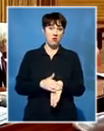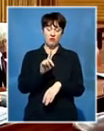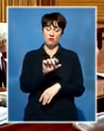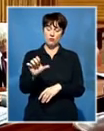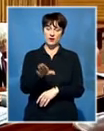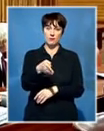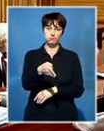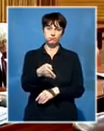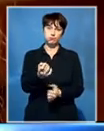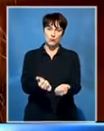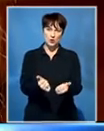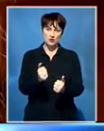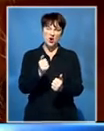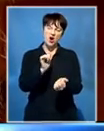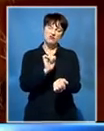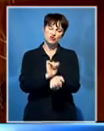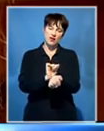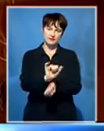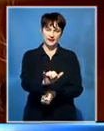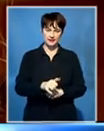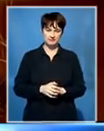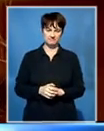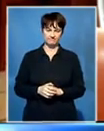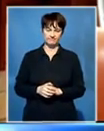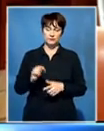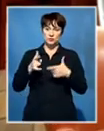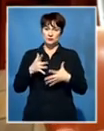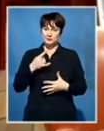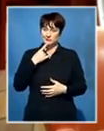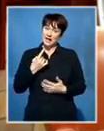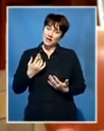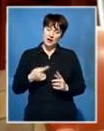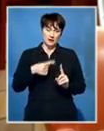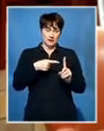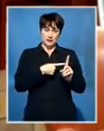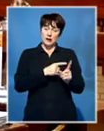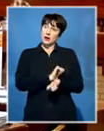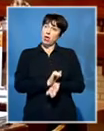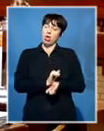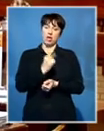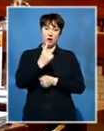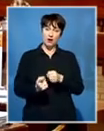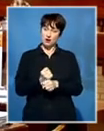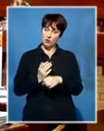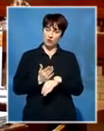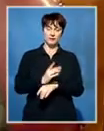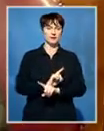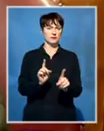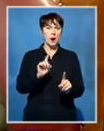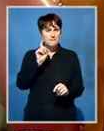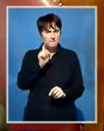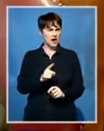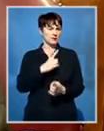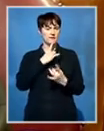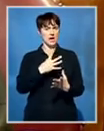There were several grounds for appeal. Defense lawyers argued it would be wrong to keep a man in jail for more than a year, and that a person is innocent until